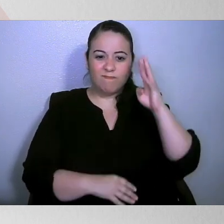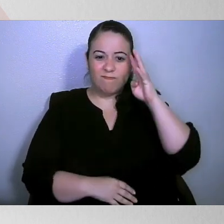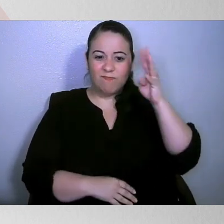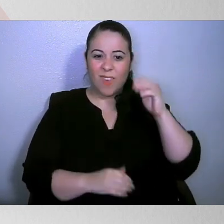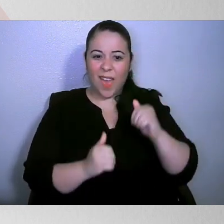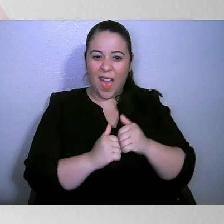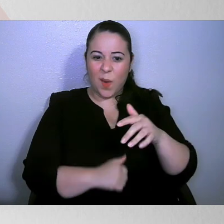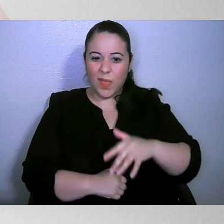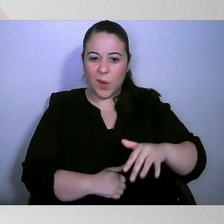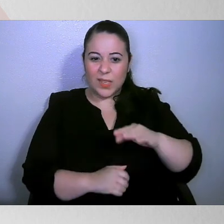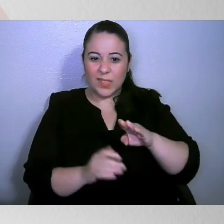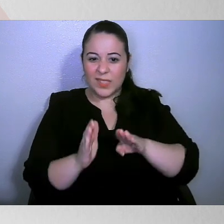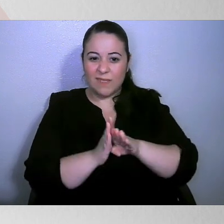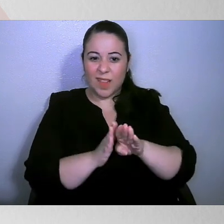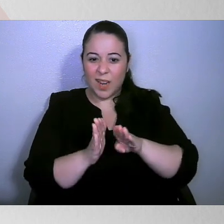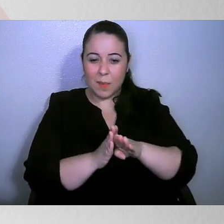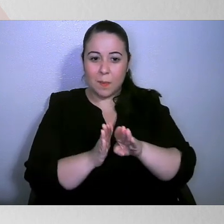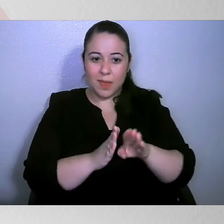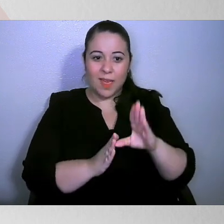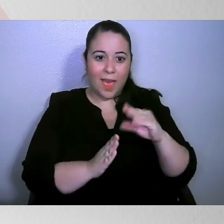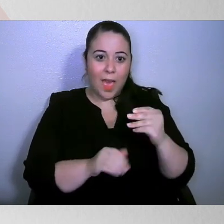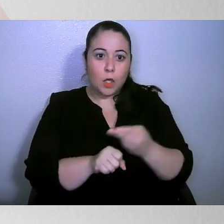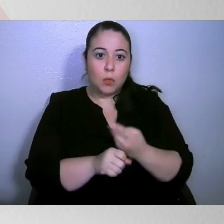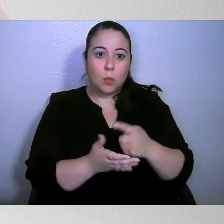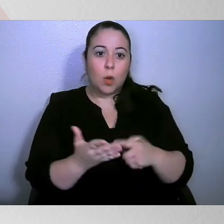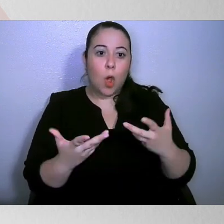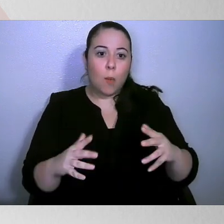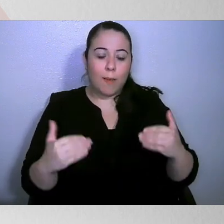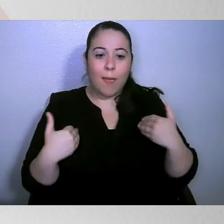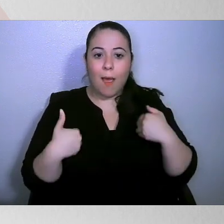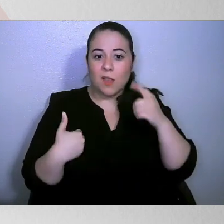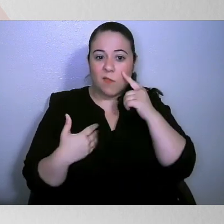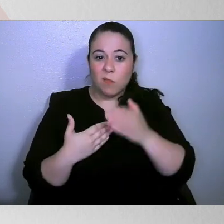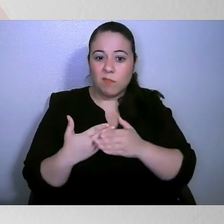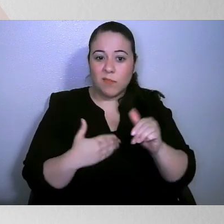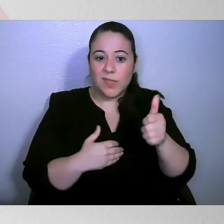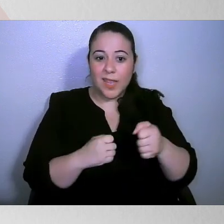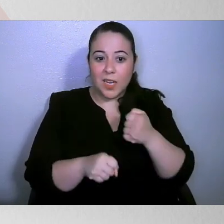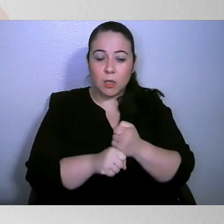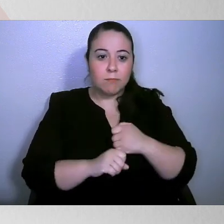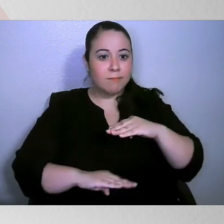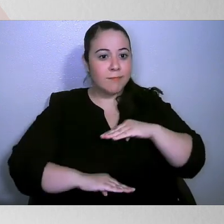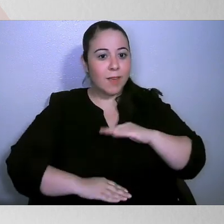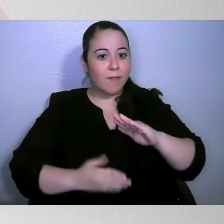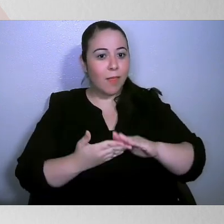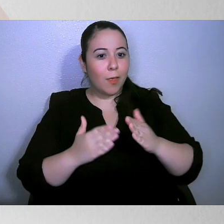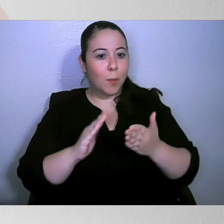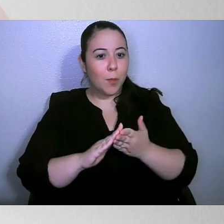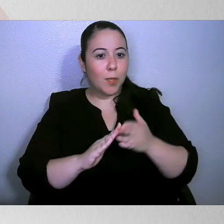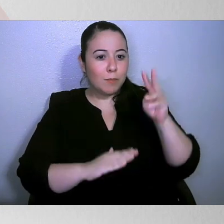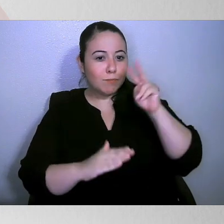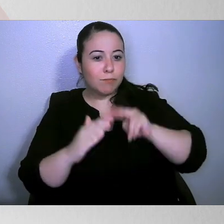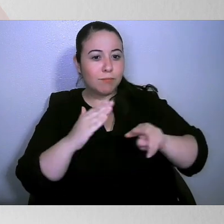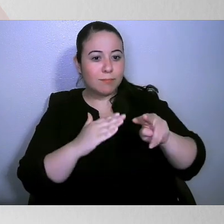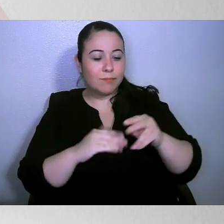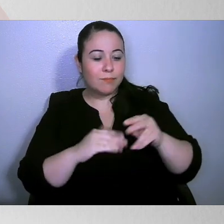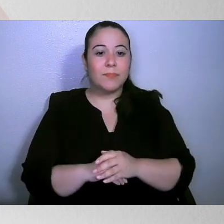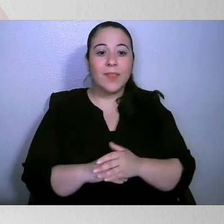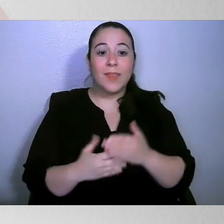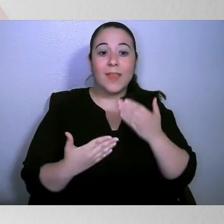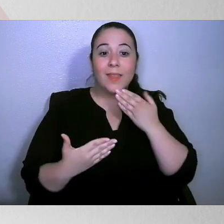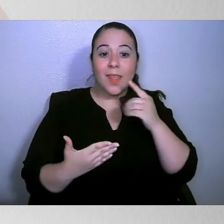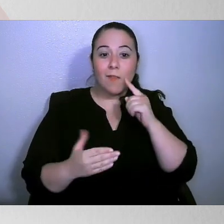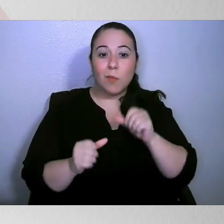can develop and build on its existing assets over the next 10 years to fulfill the community's vision. We thank you for your continuous